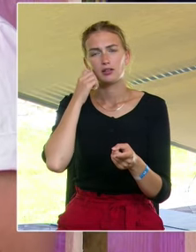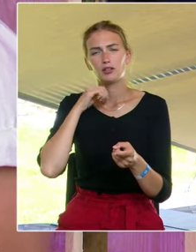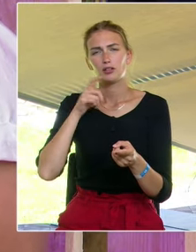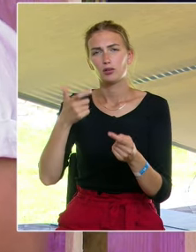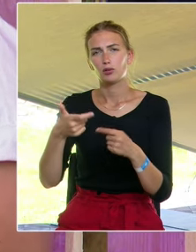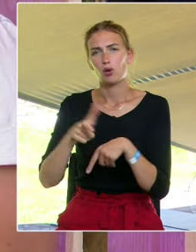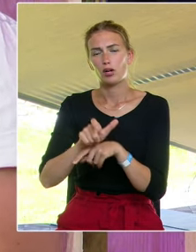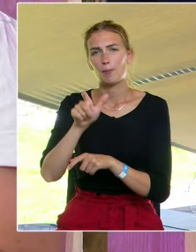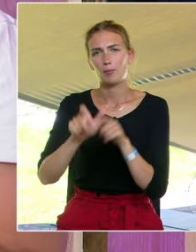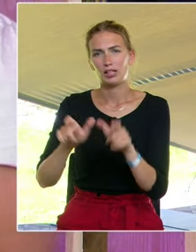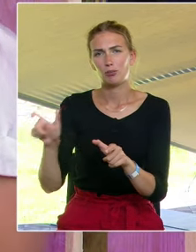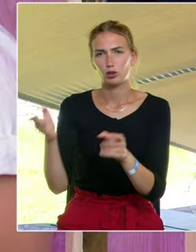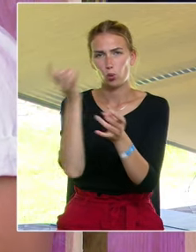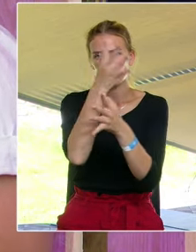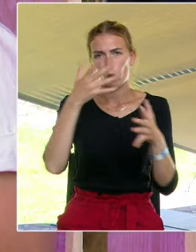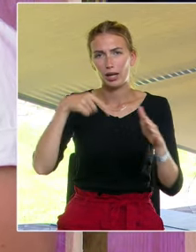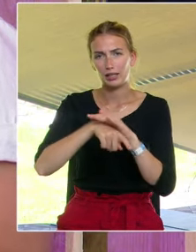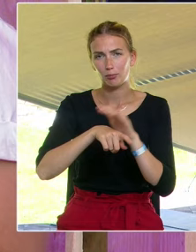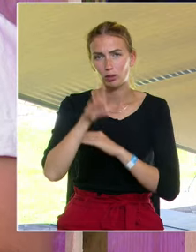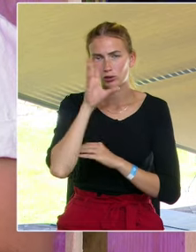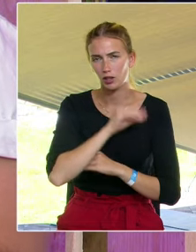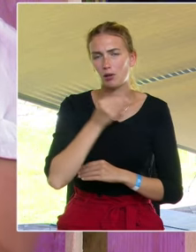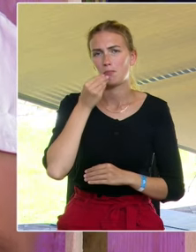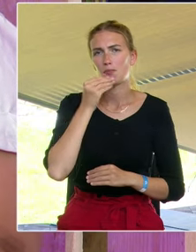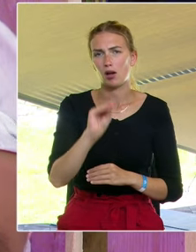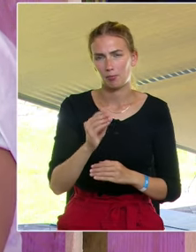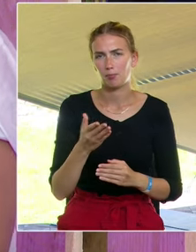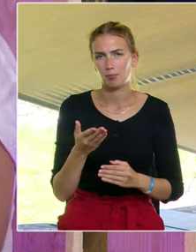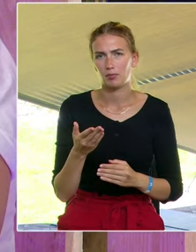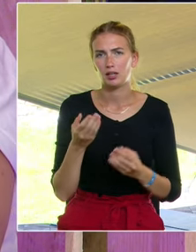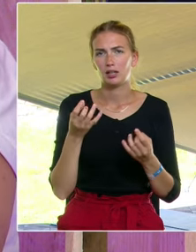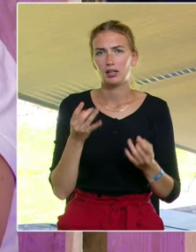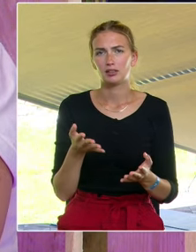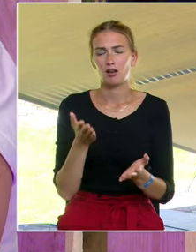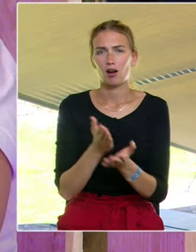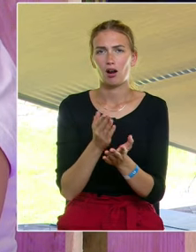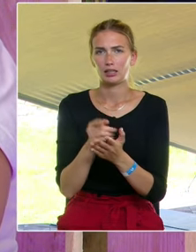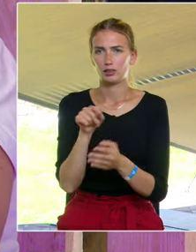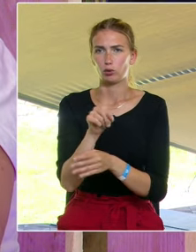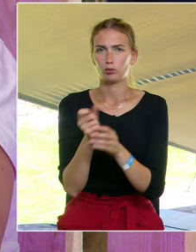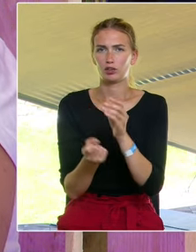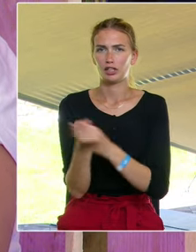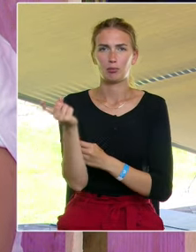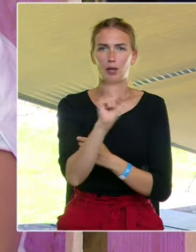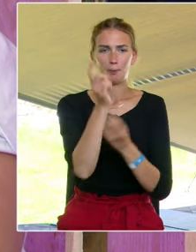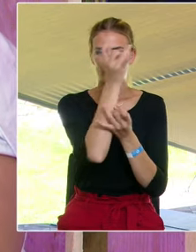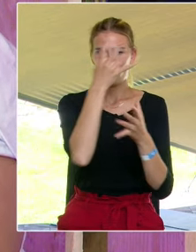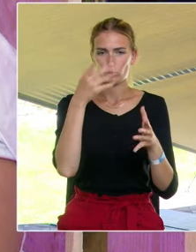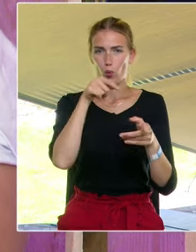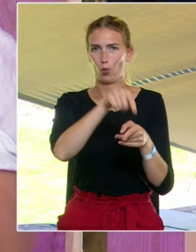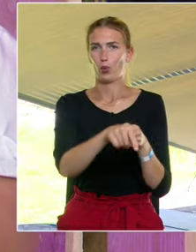more people get exposure to culture, the better. The question is then comes like what type of culture.